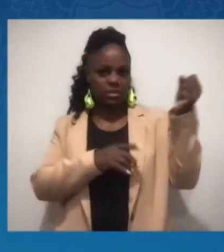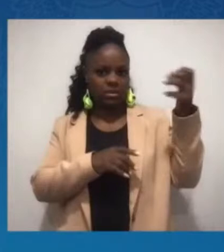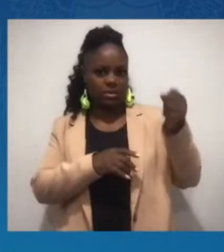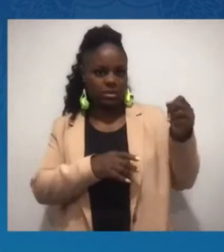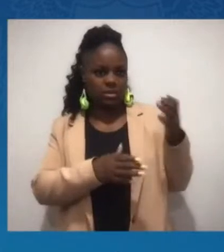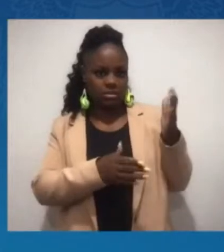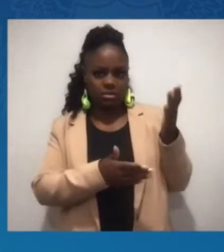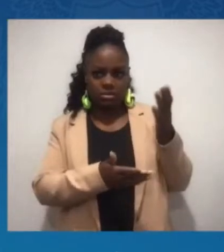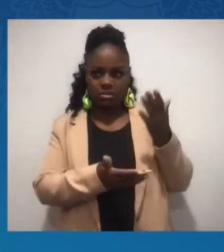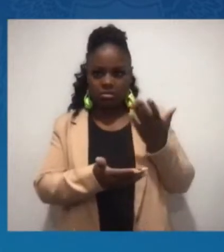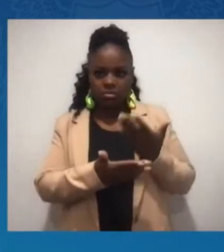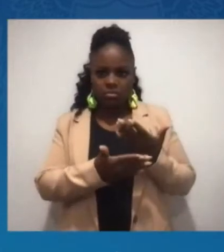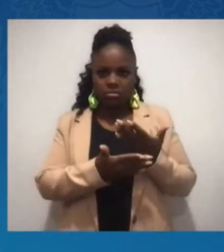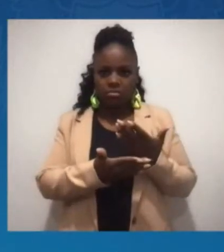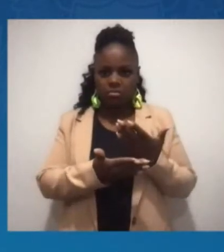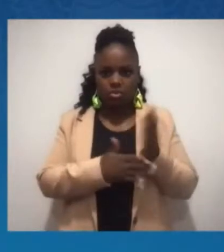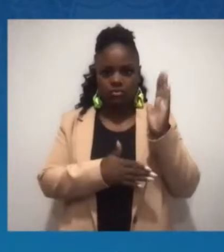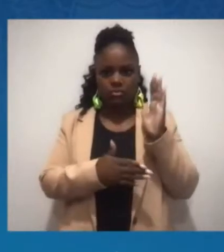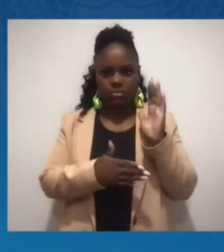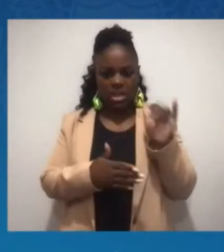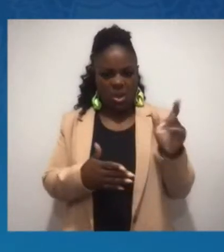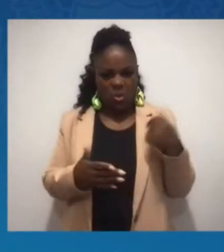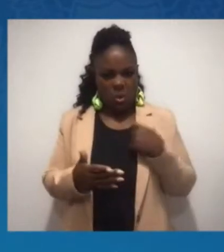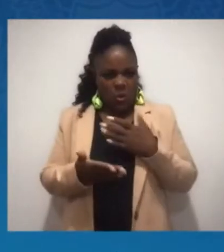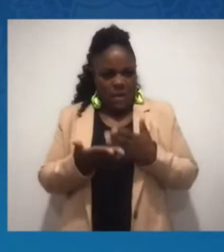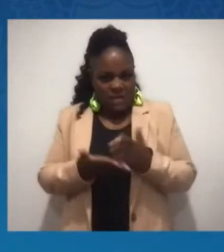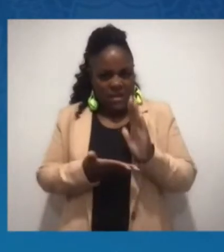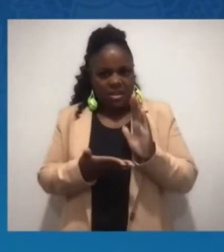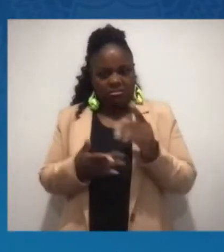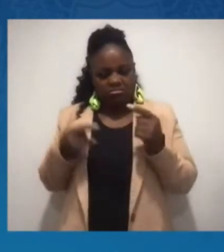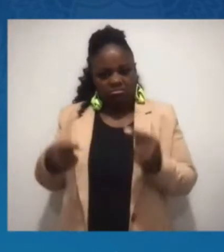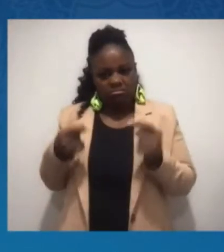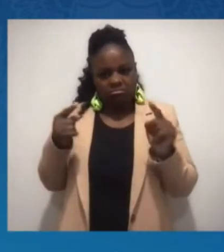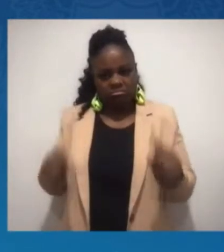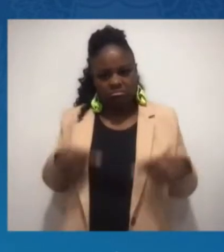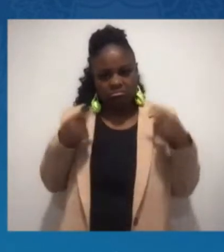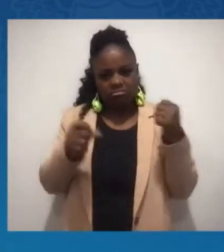hard-won right, how would you channel the anger into action and change?